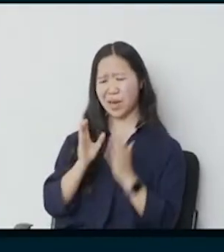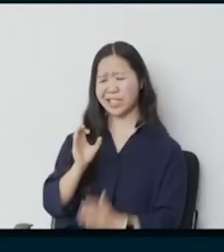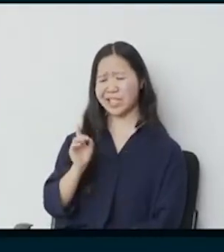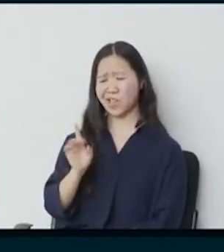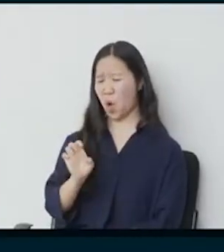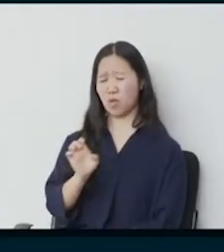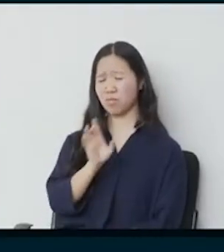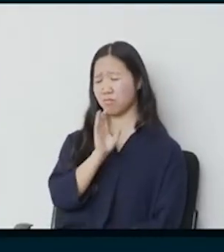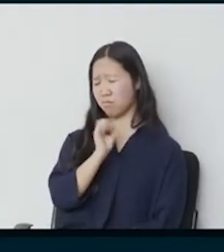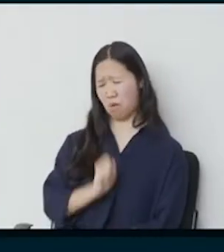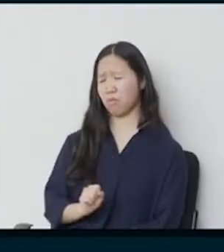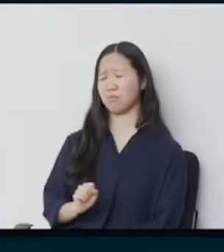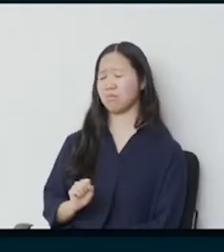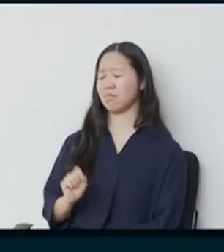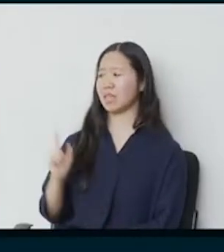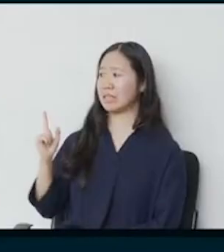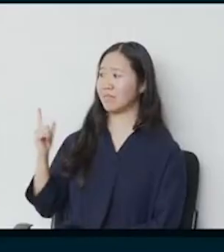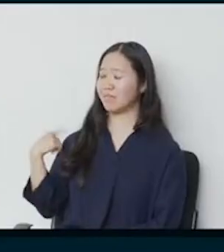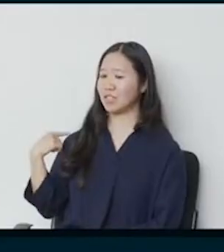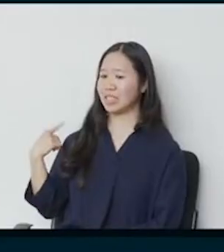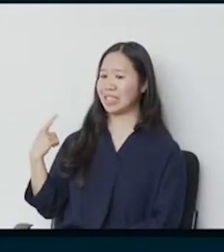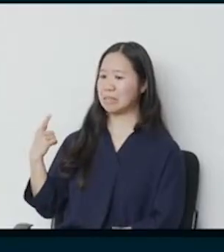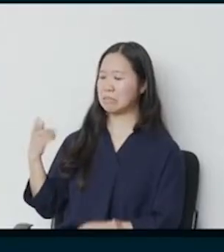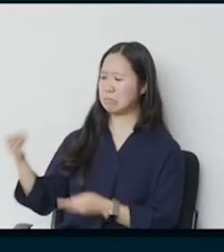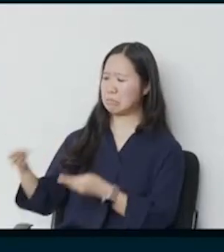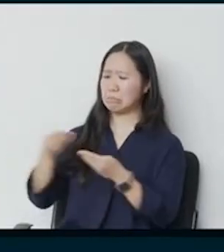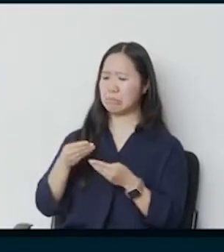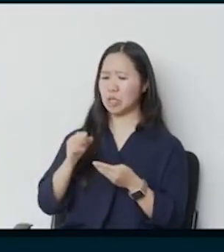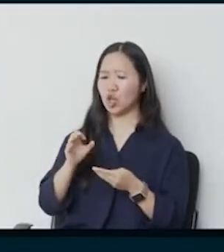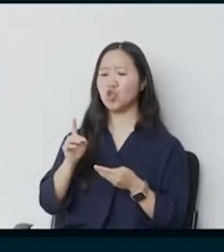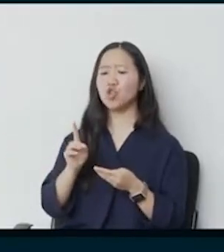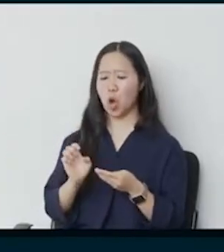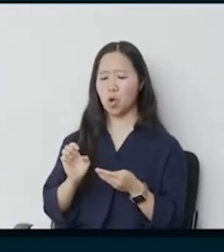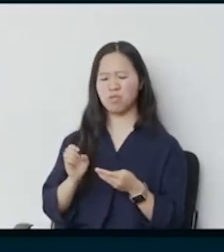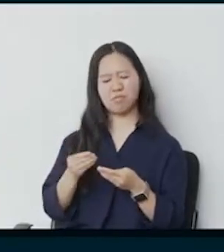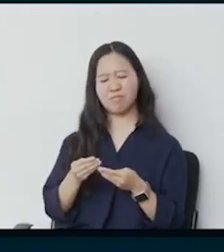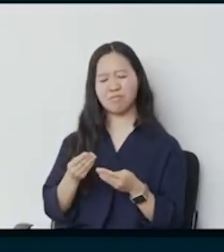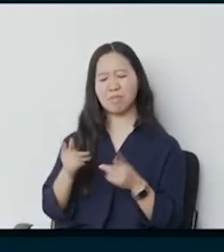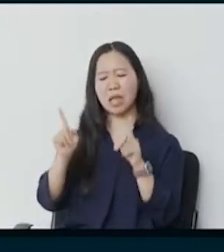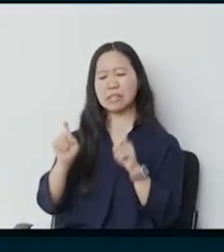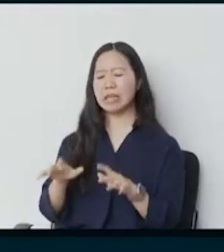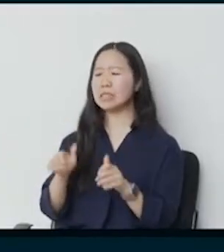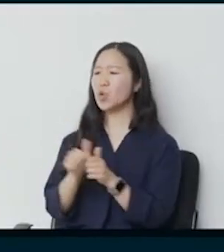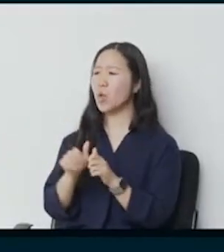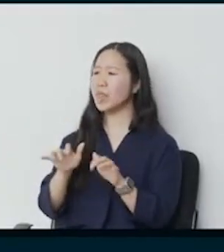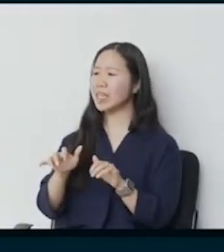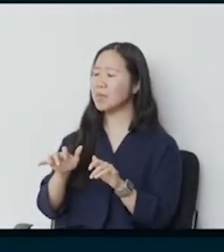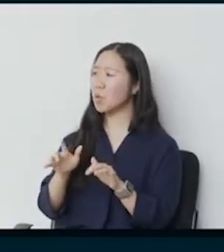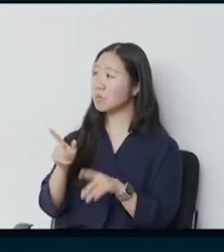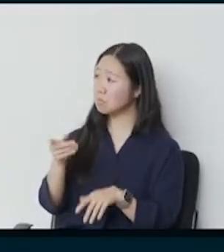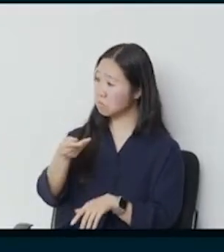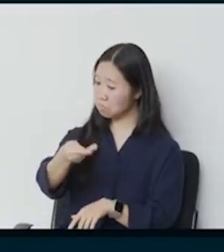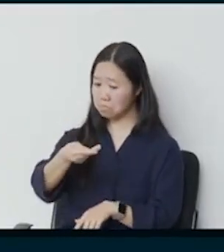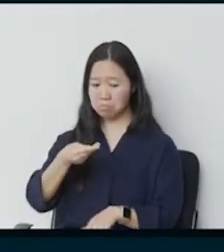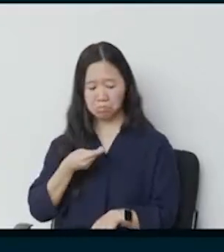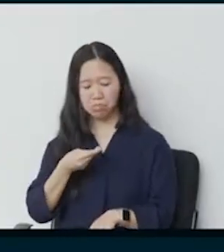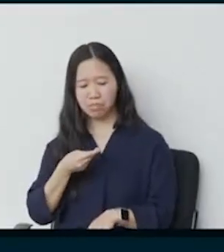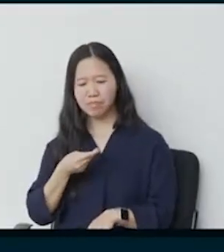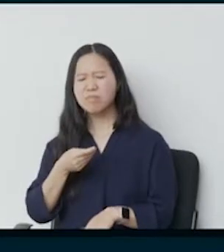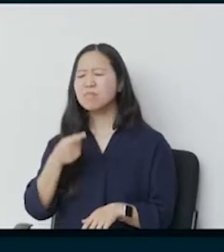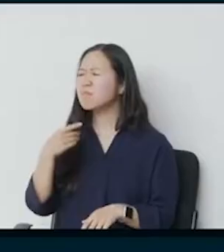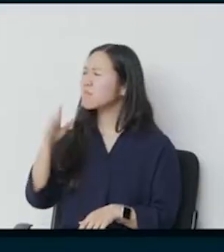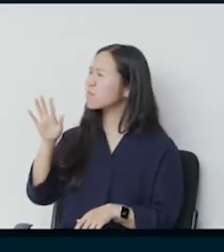So she inherited this code, and she was testing with the keyboard. I was like, yay. So she came to me, and she said, whenever focus got to this certain text